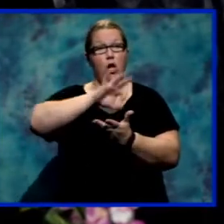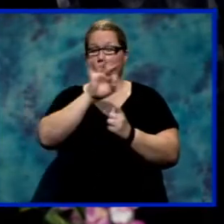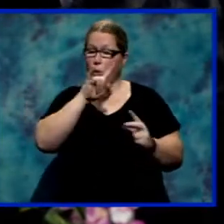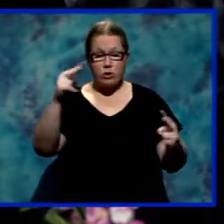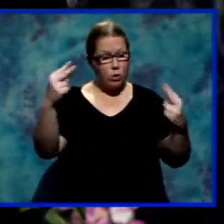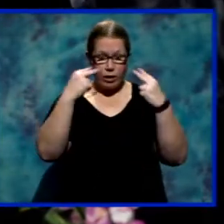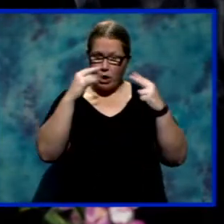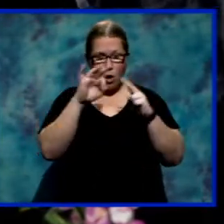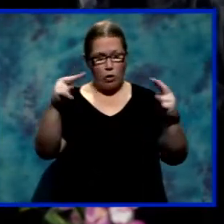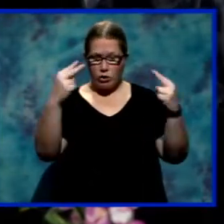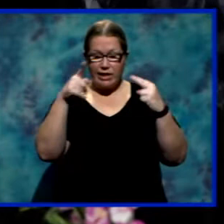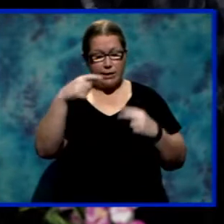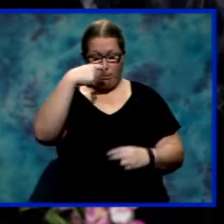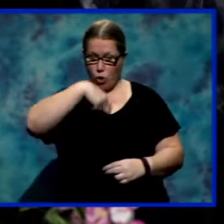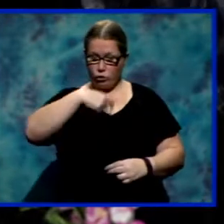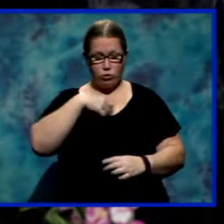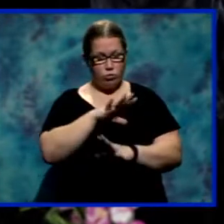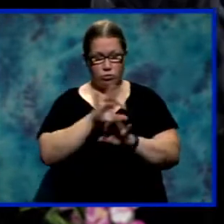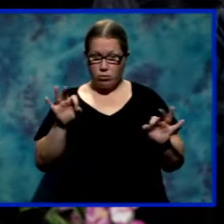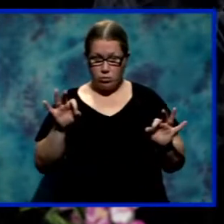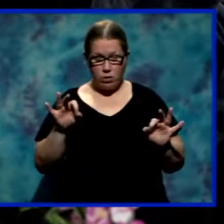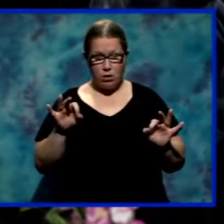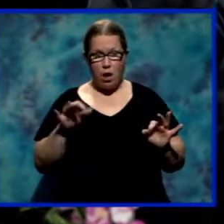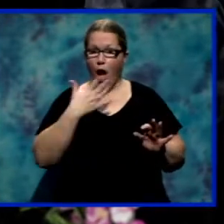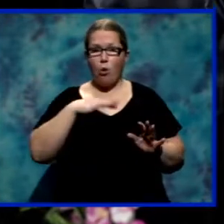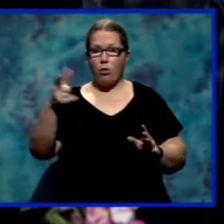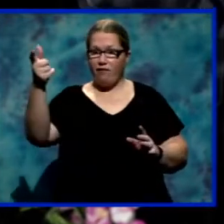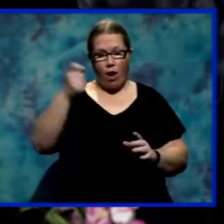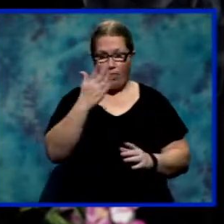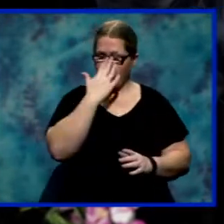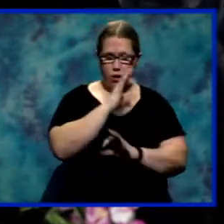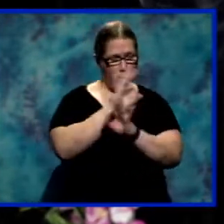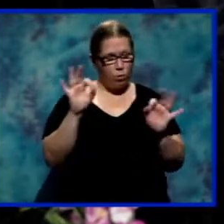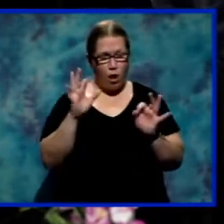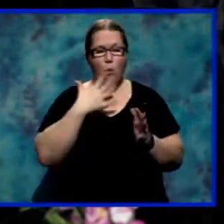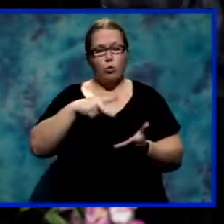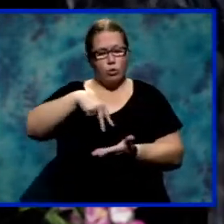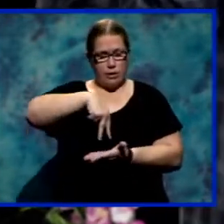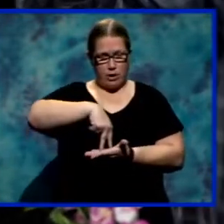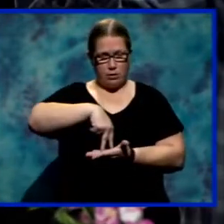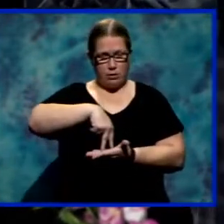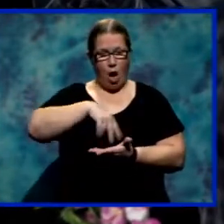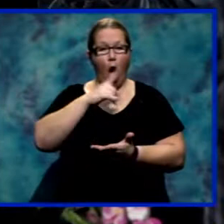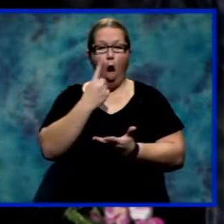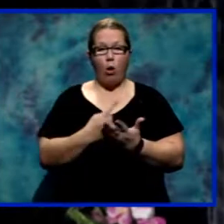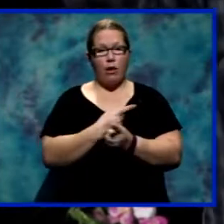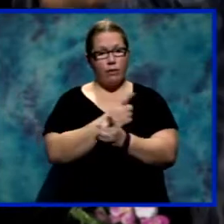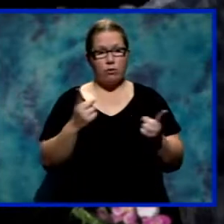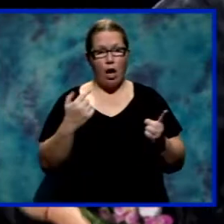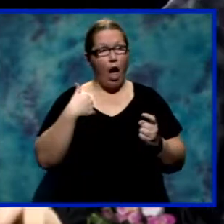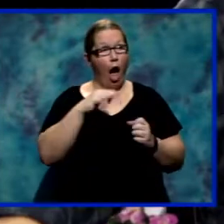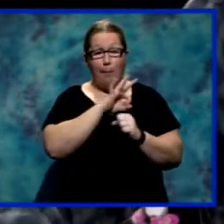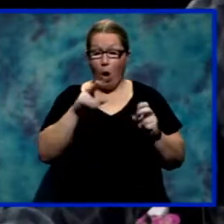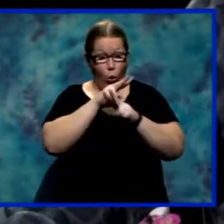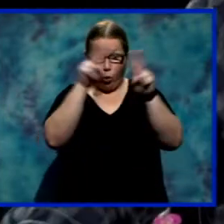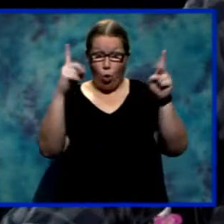no one's looking. This is a very personal, intimate time. I'm not going to invite you down the front. I just want you to stand. Only those, I'm not even going to look at how many